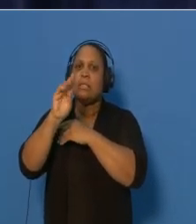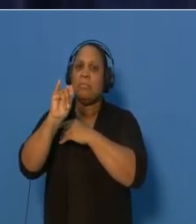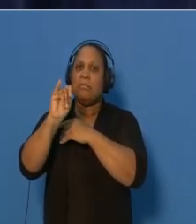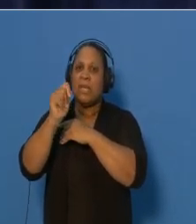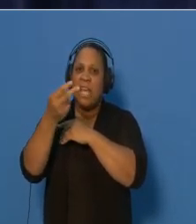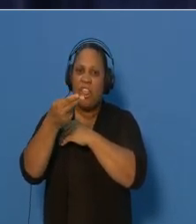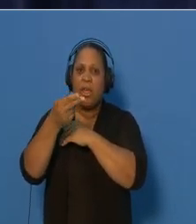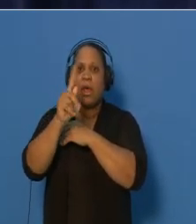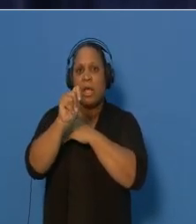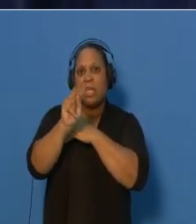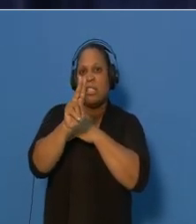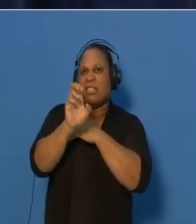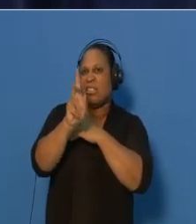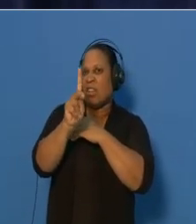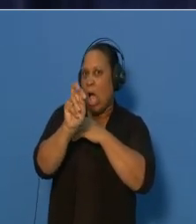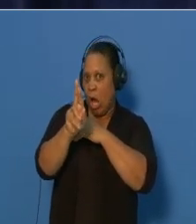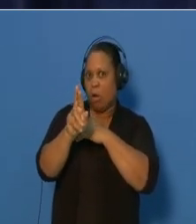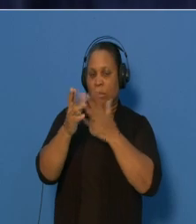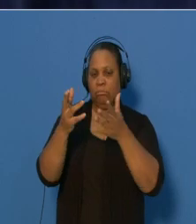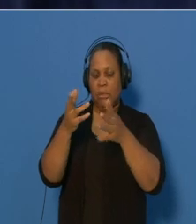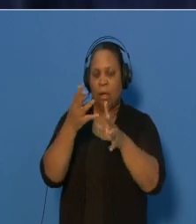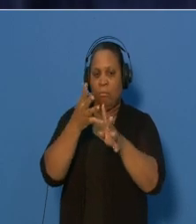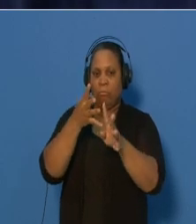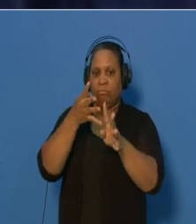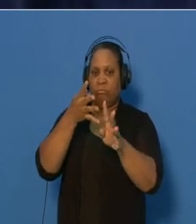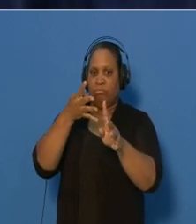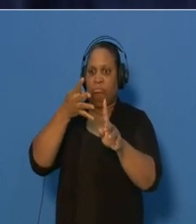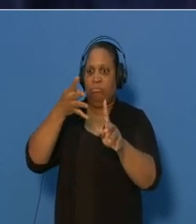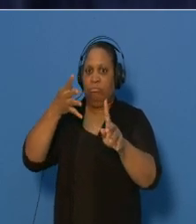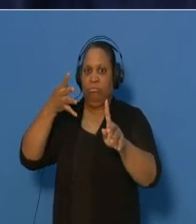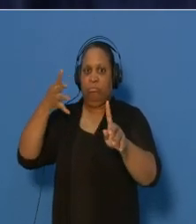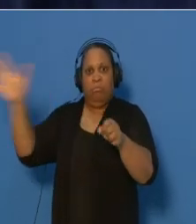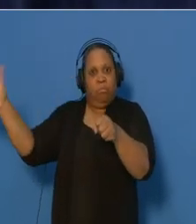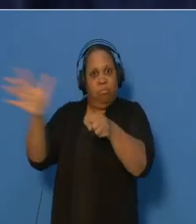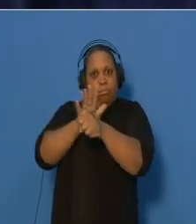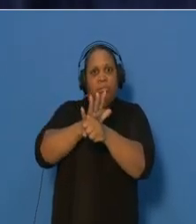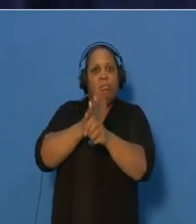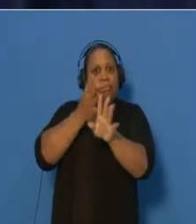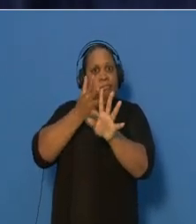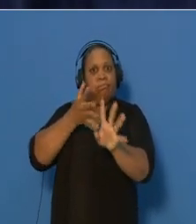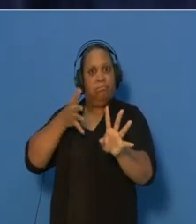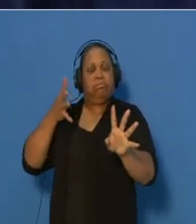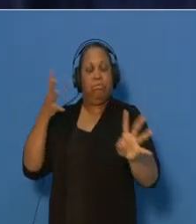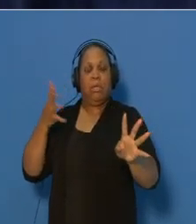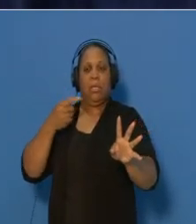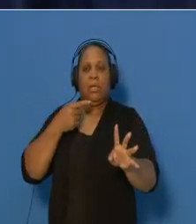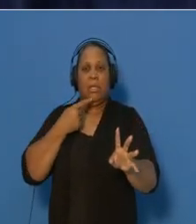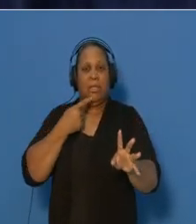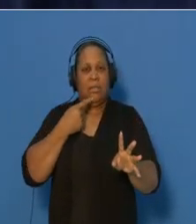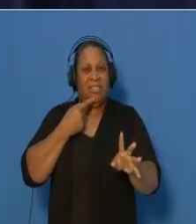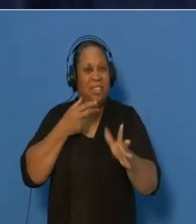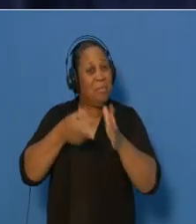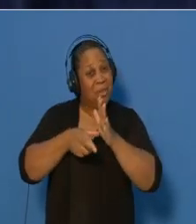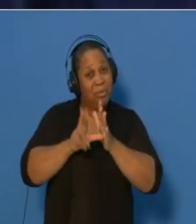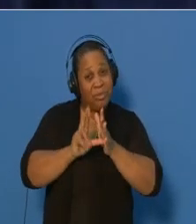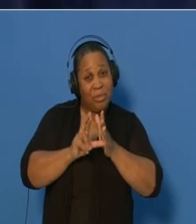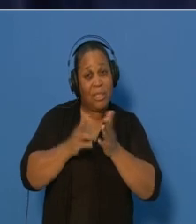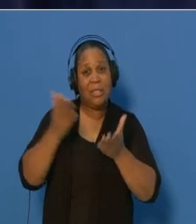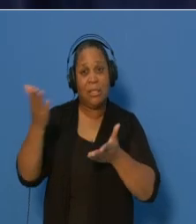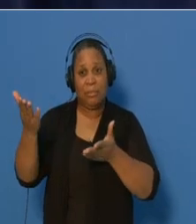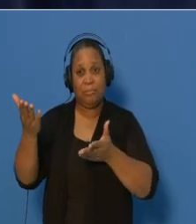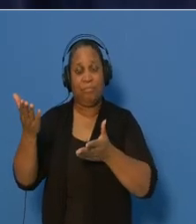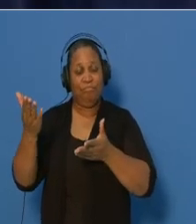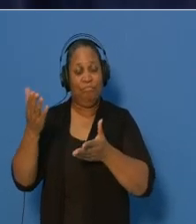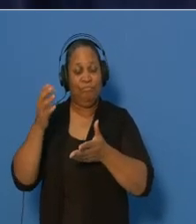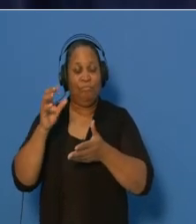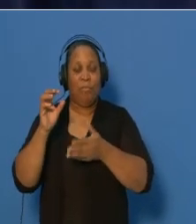that age bracket that fills up the lines. Would it be possible you might revisit that system? Travel will be met at Cabinet today. We